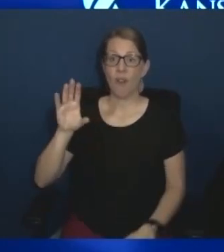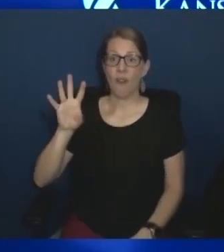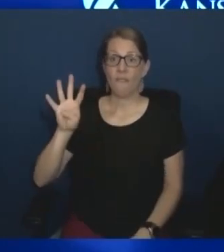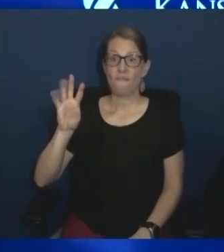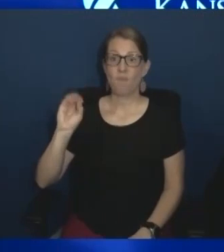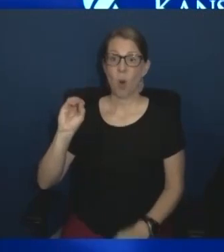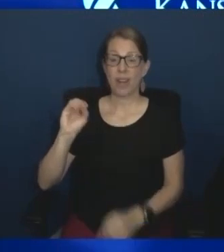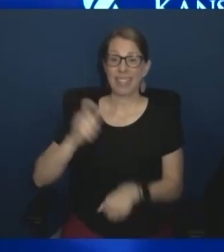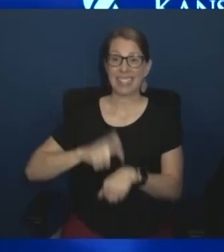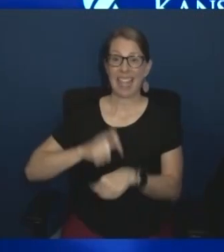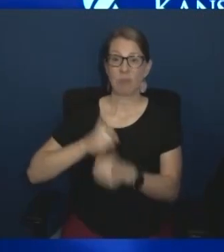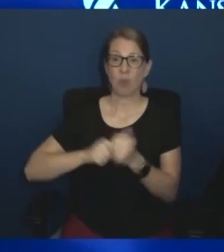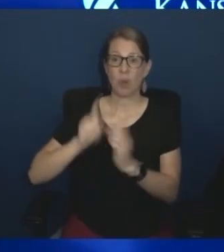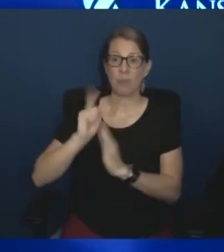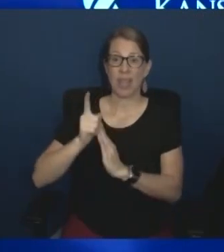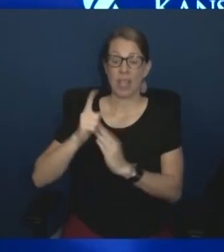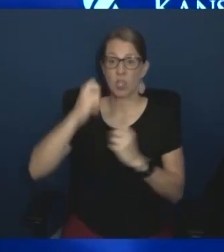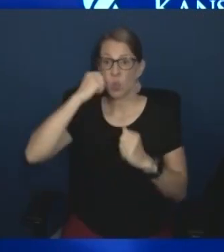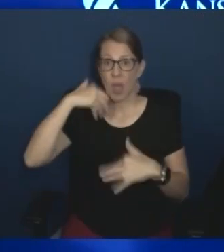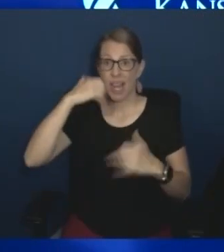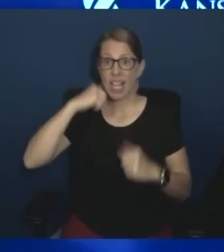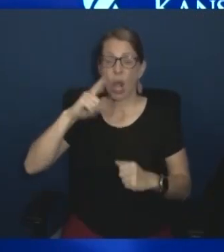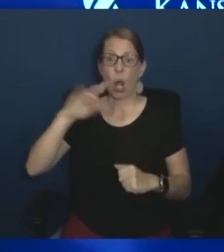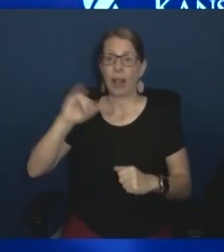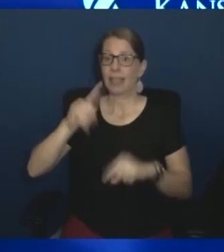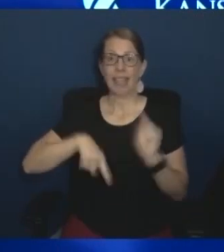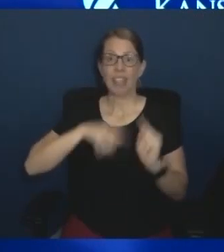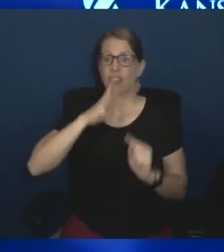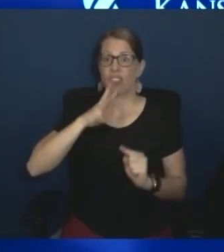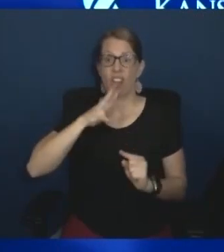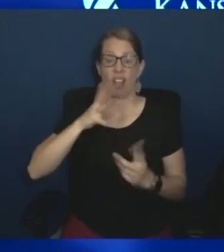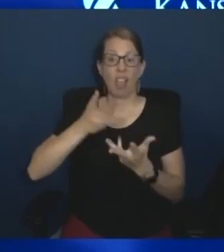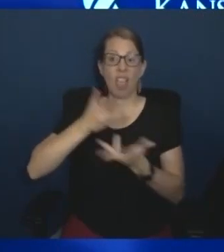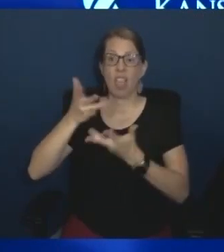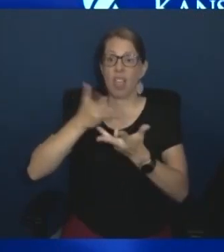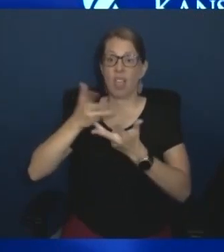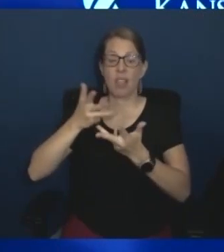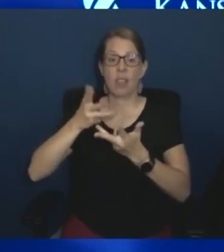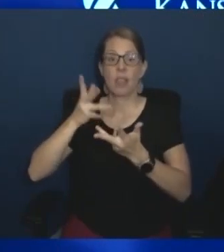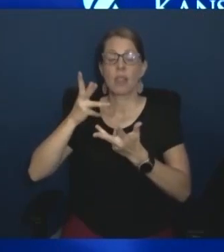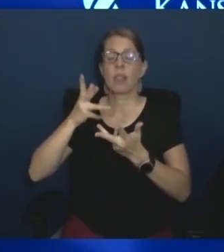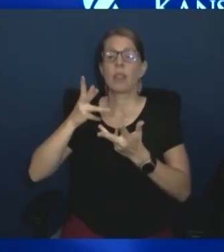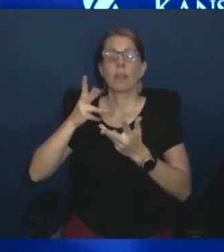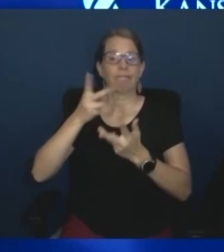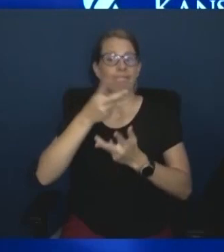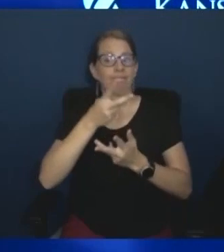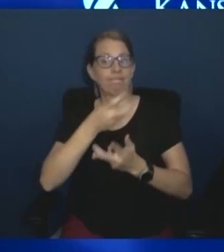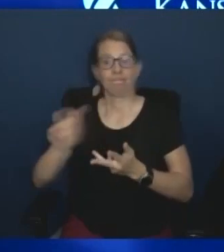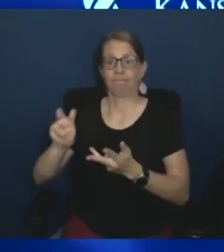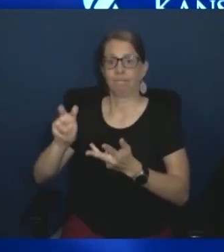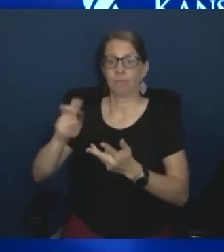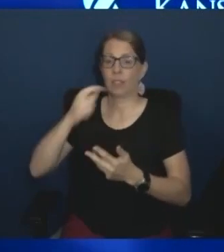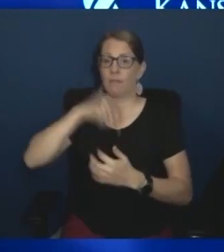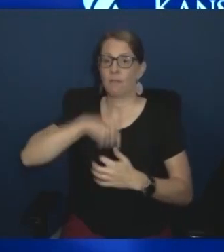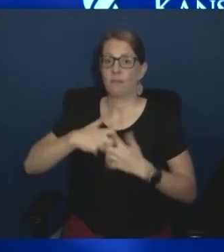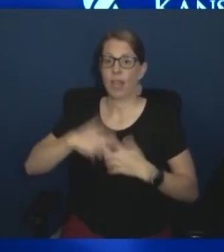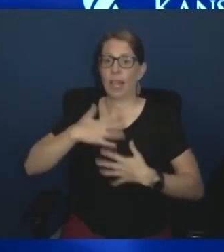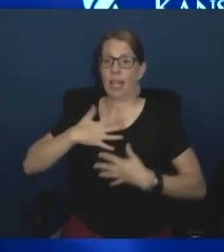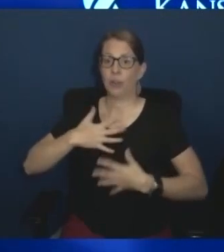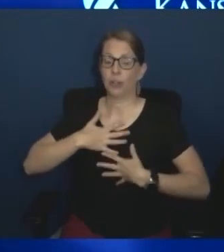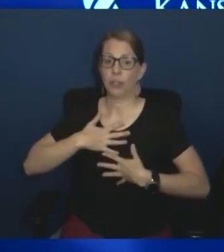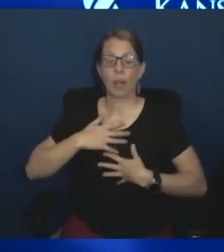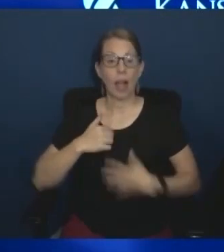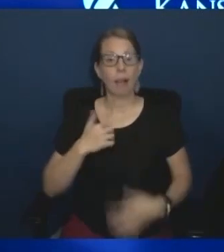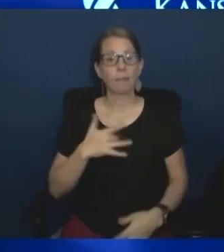they can't even talk to you, that's when we go more towards the ventilator. I do feel as if the